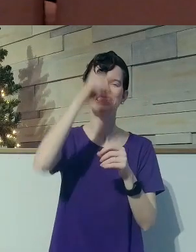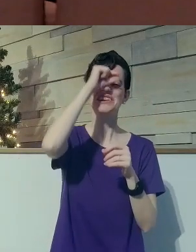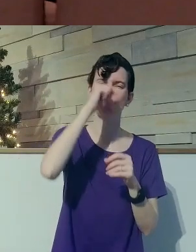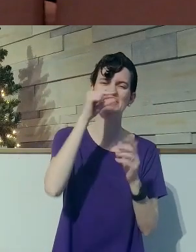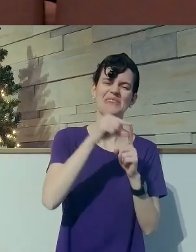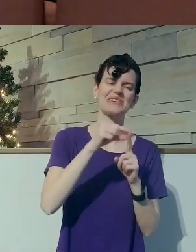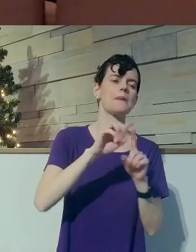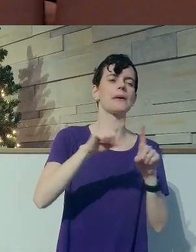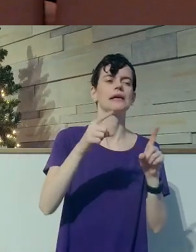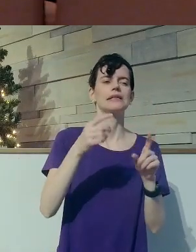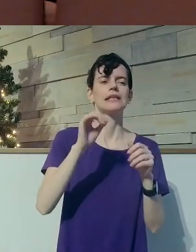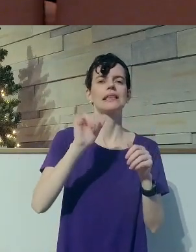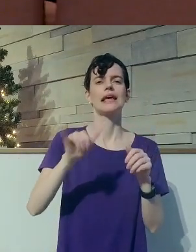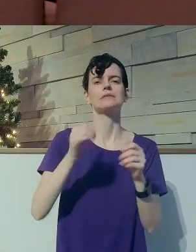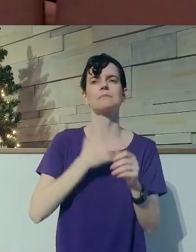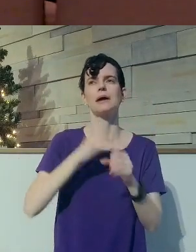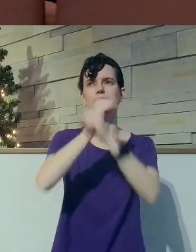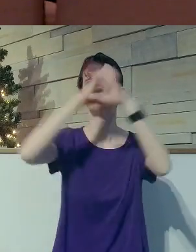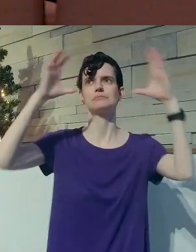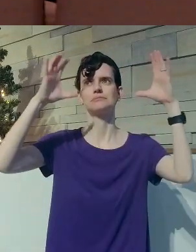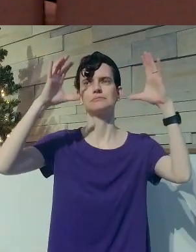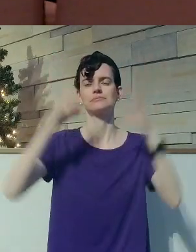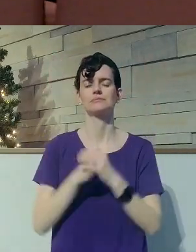just is in my head. That's why I see Peter doing this.